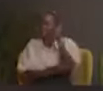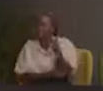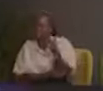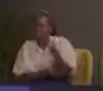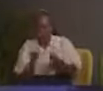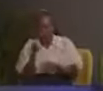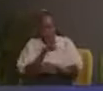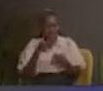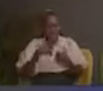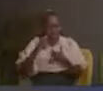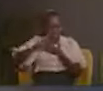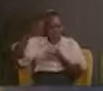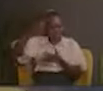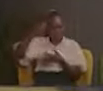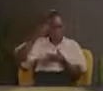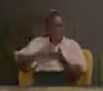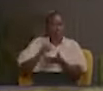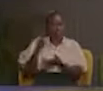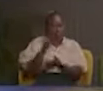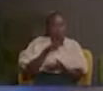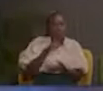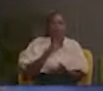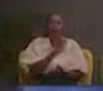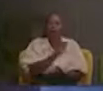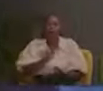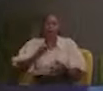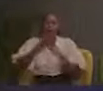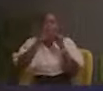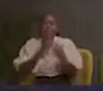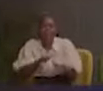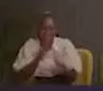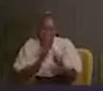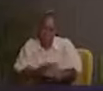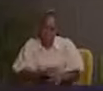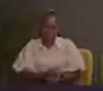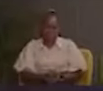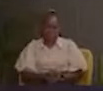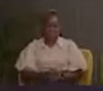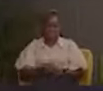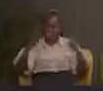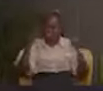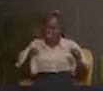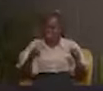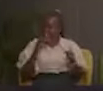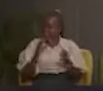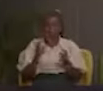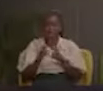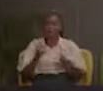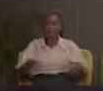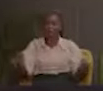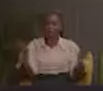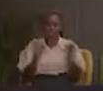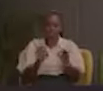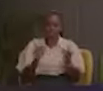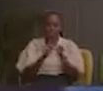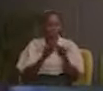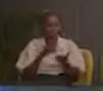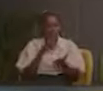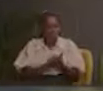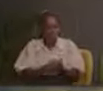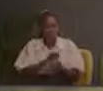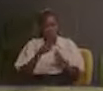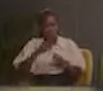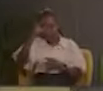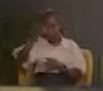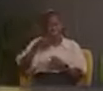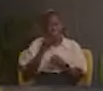a consciousness that you are a blessing. Are we together now? This is very important. The Bible says when men say there